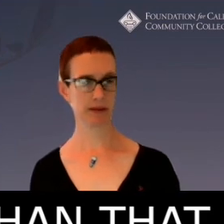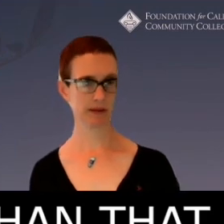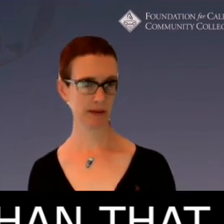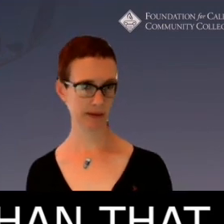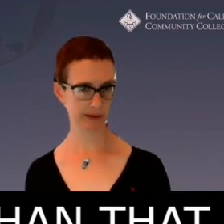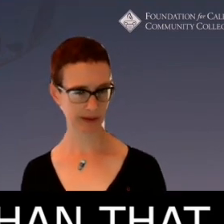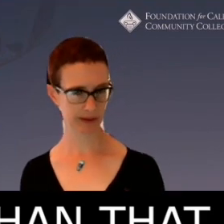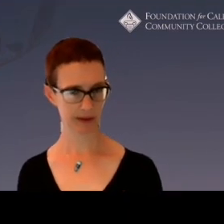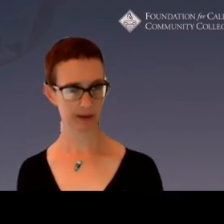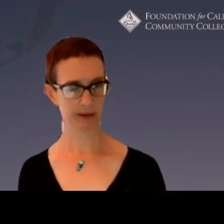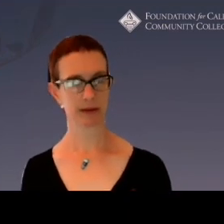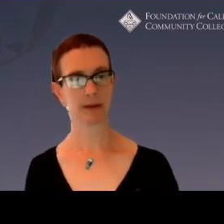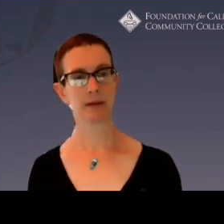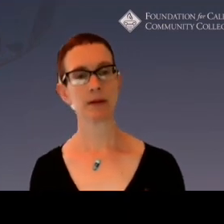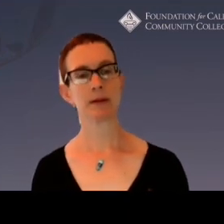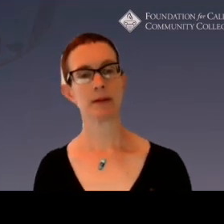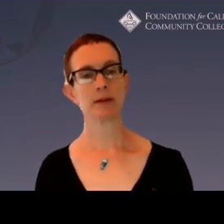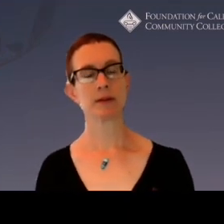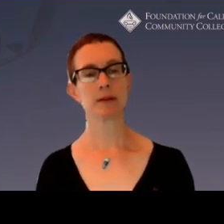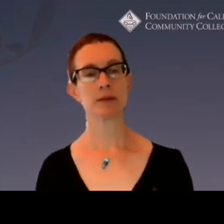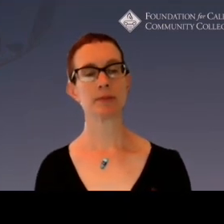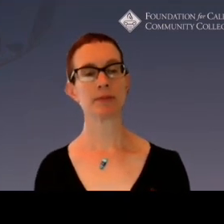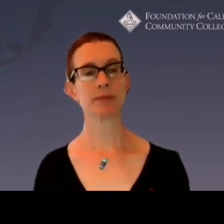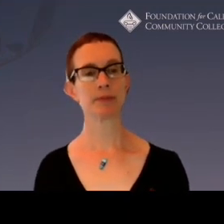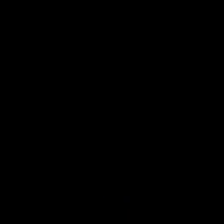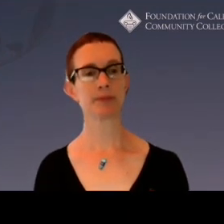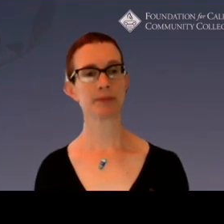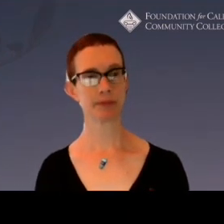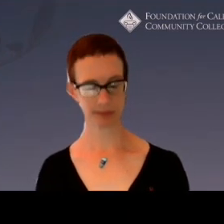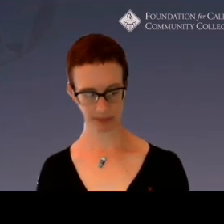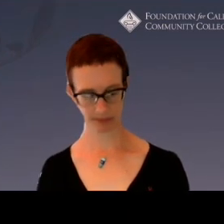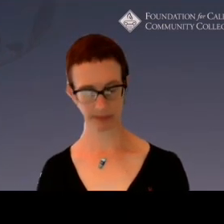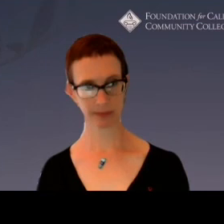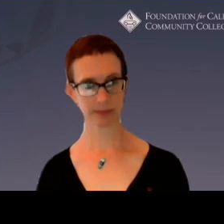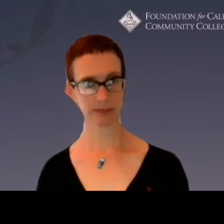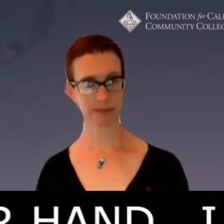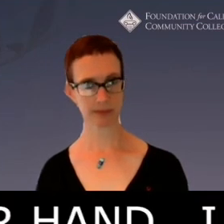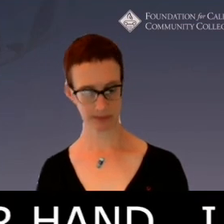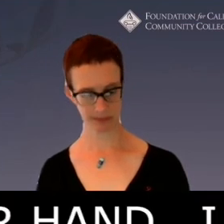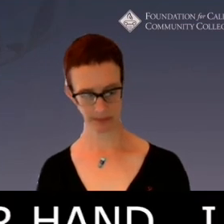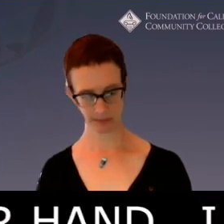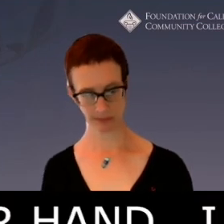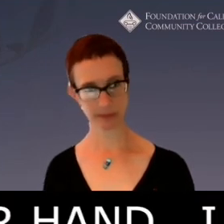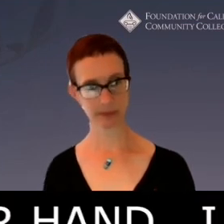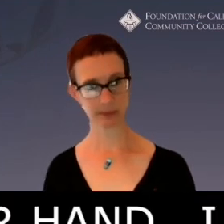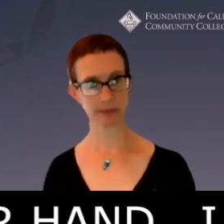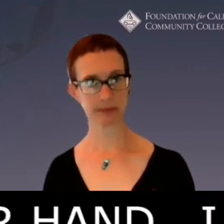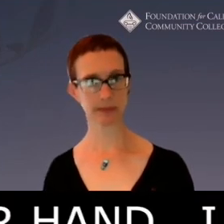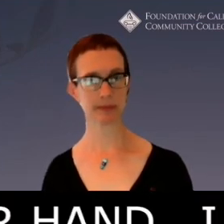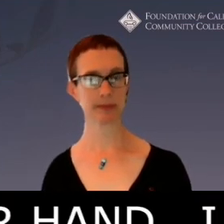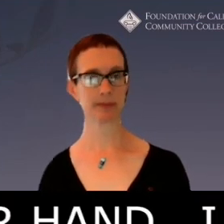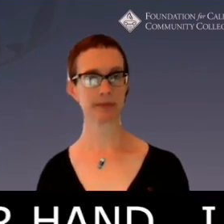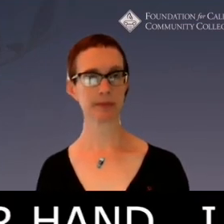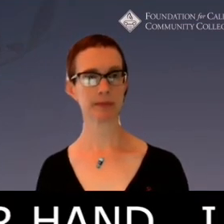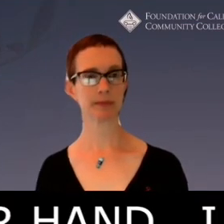I believe I saw another hand. I apologize if I mispronounced this. Elevi?